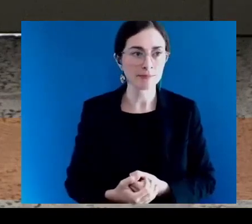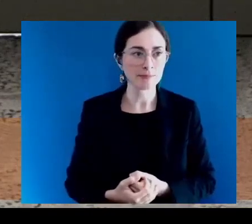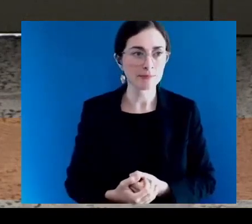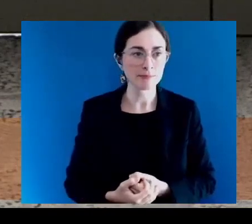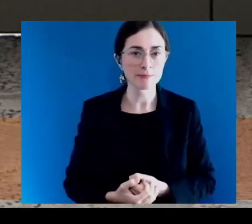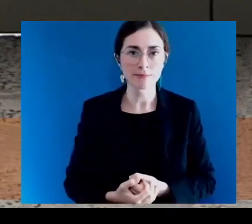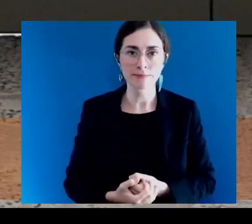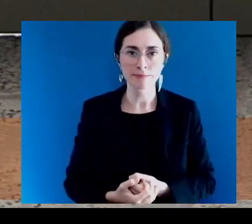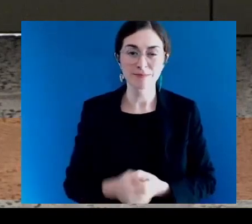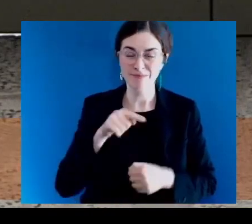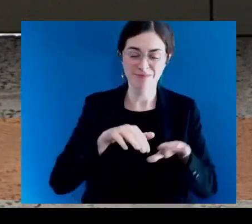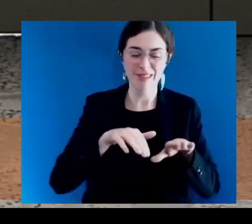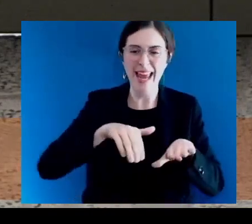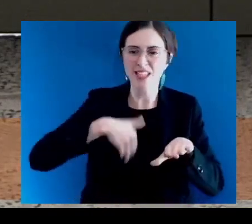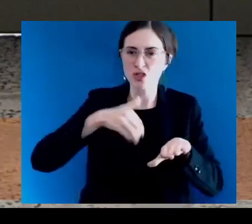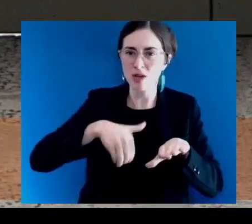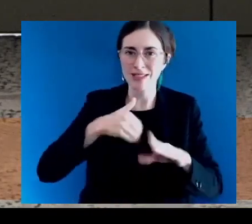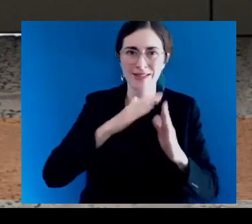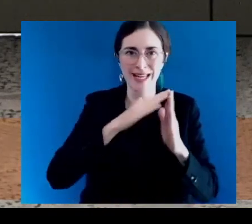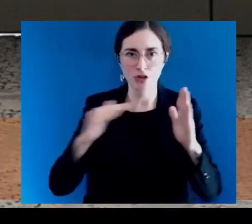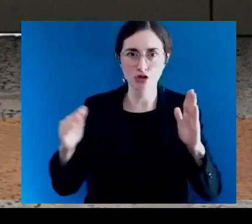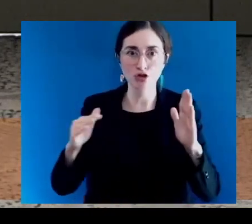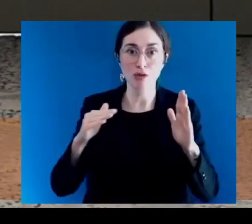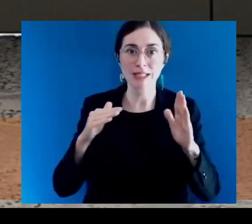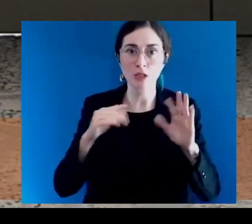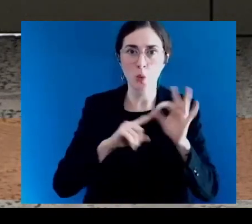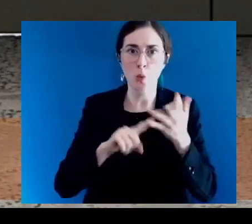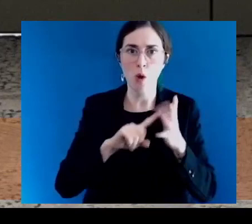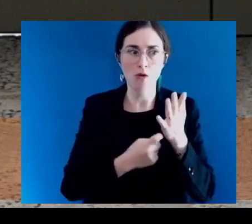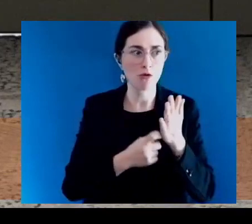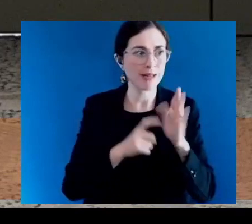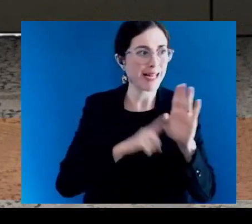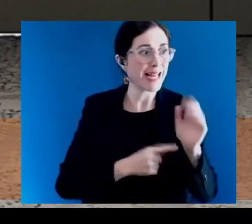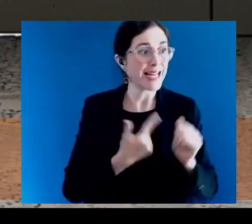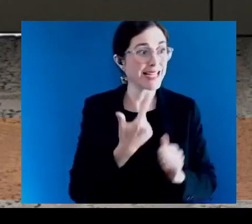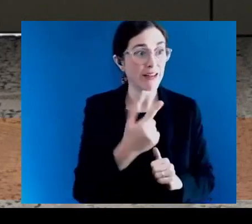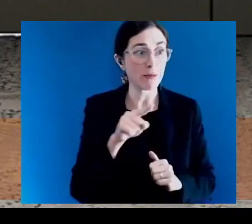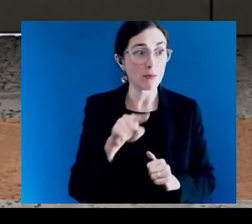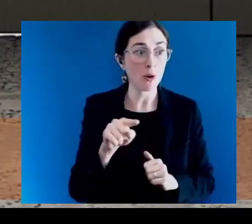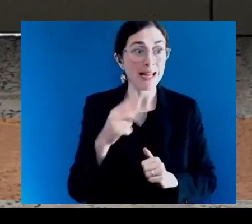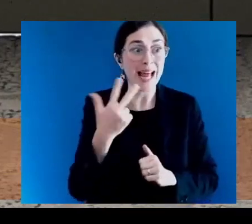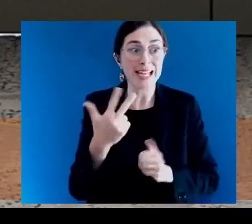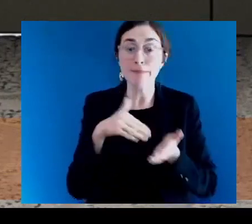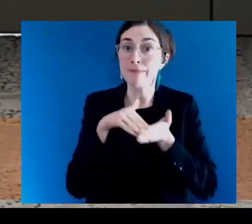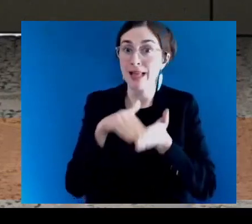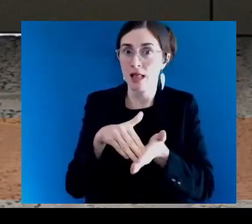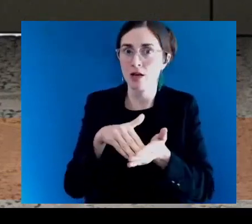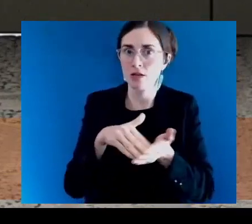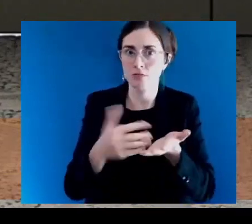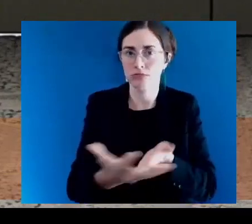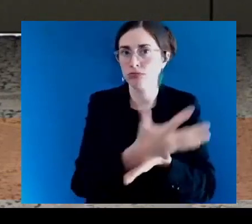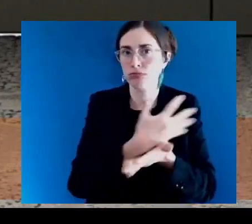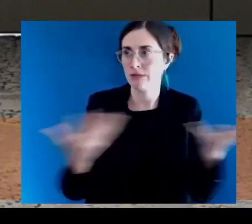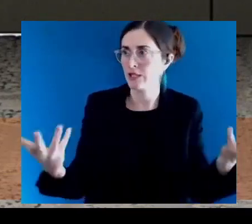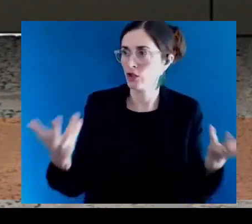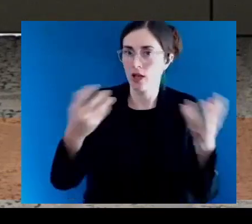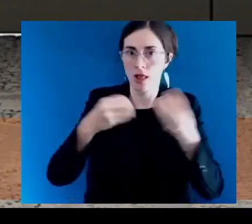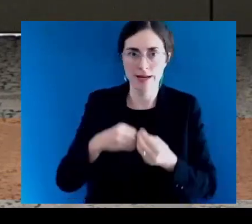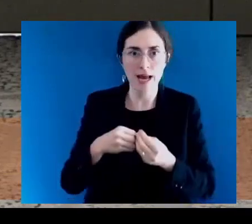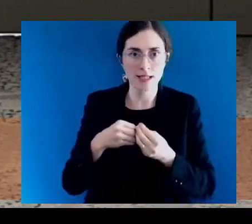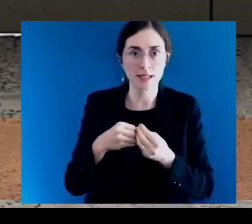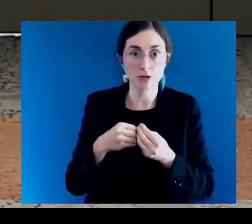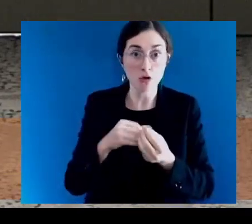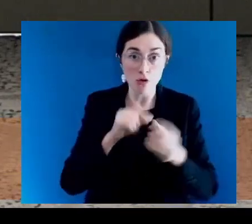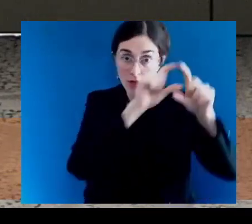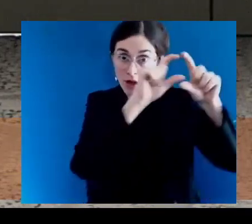quarries, 7.8 million into consolidated revenue. For that particular line item, correct?